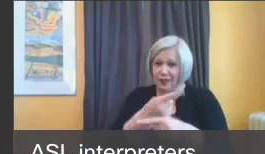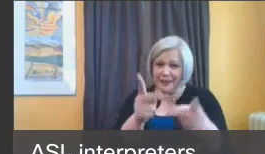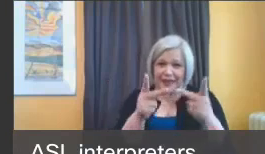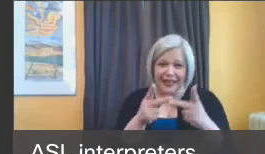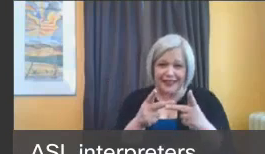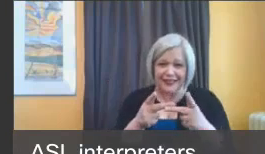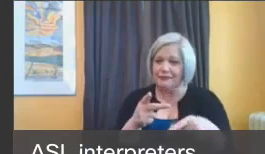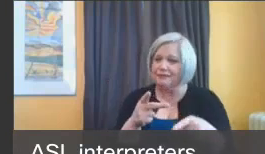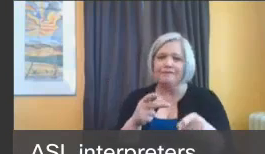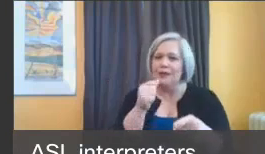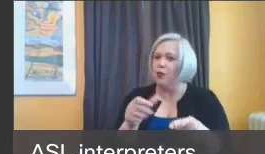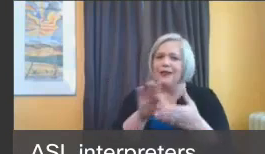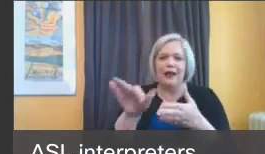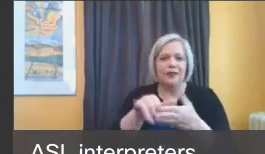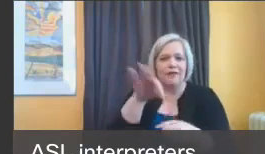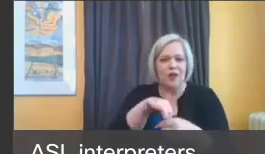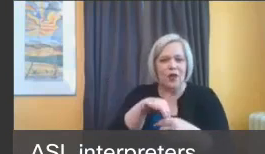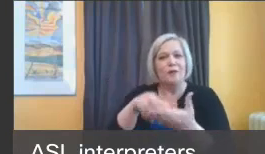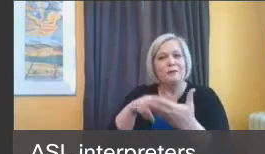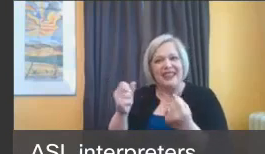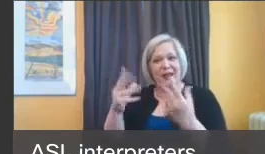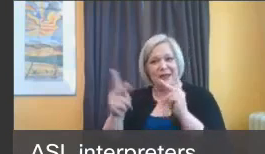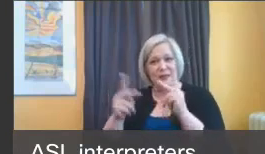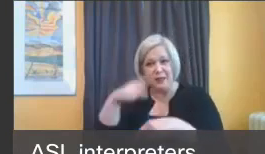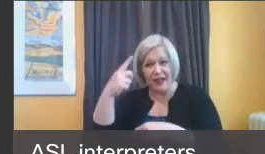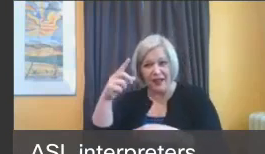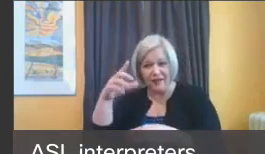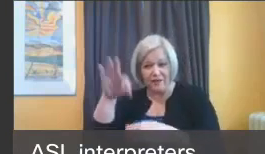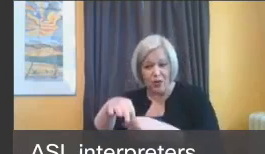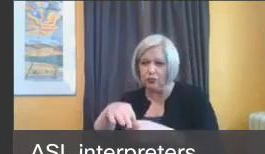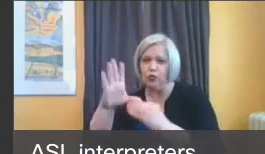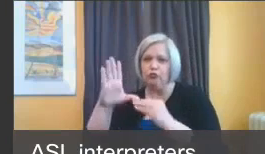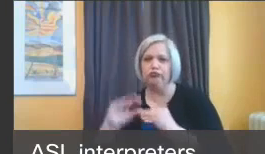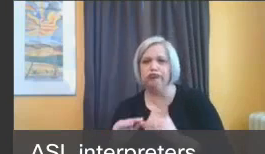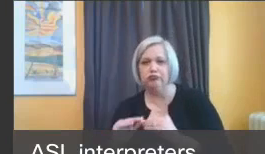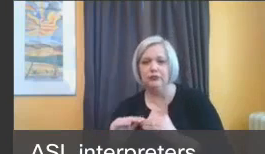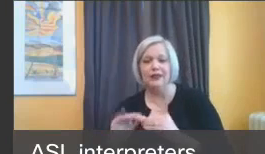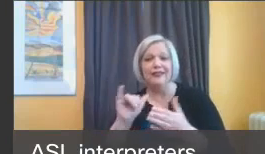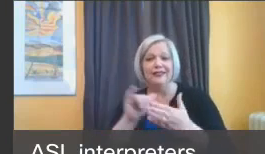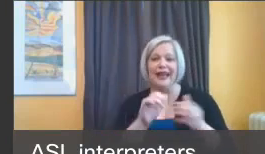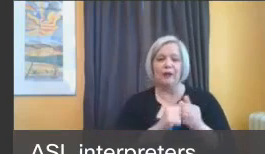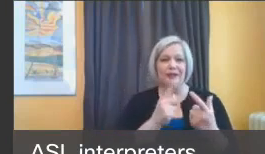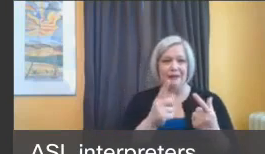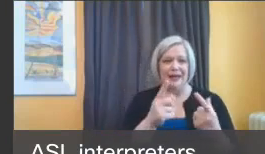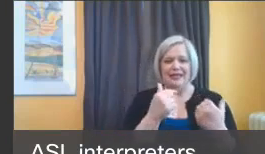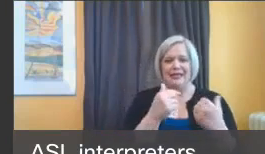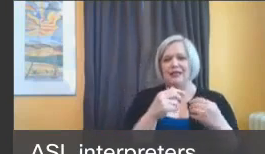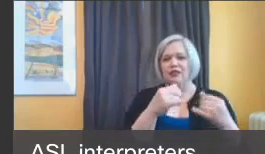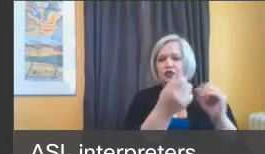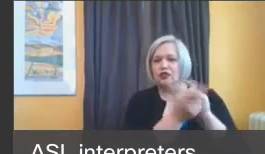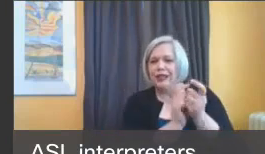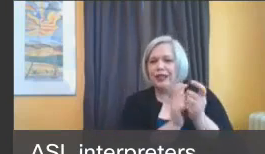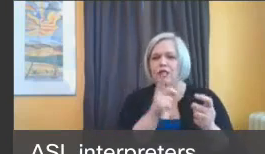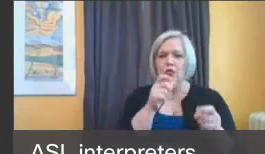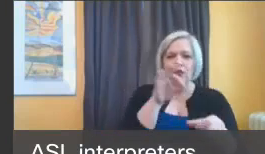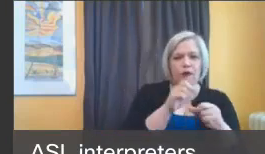dropped precipitously. These efforts were also coupled with extensive gerrymandering to further diminish the political power